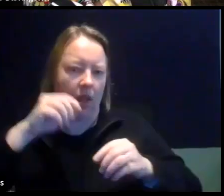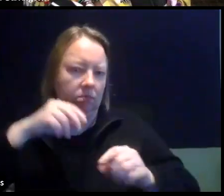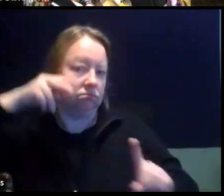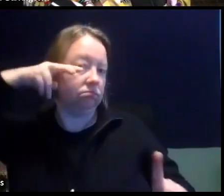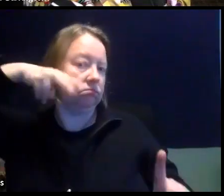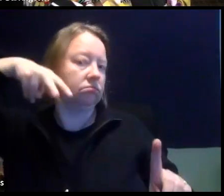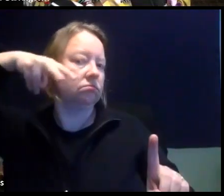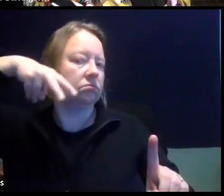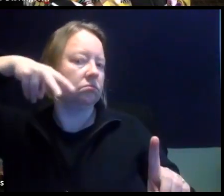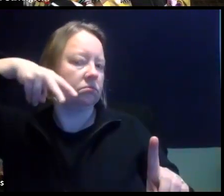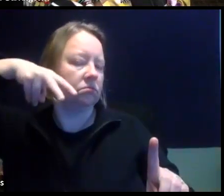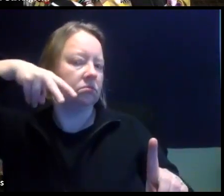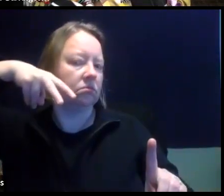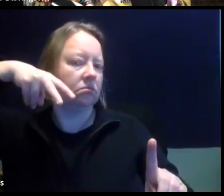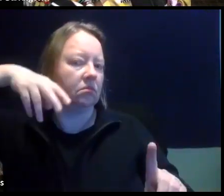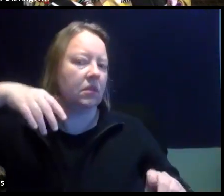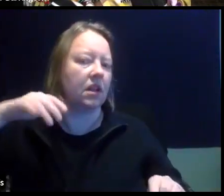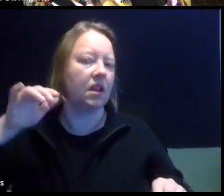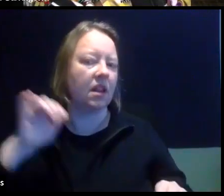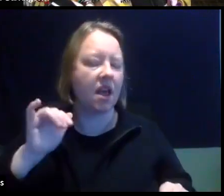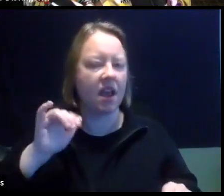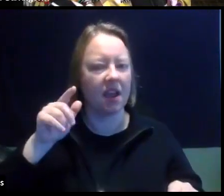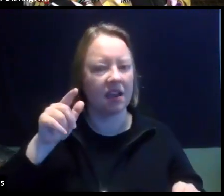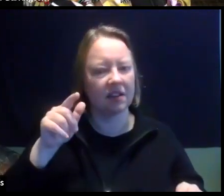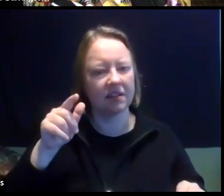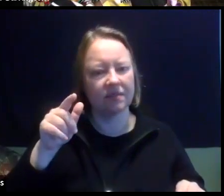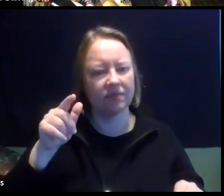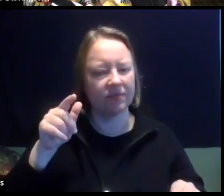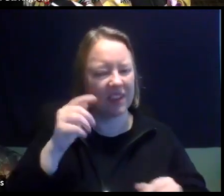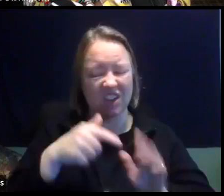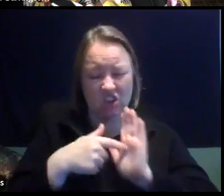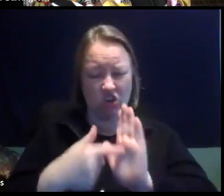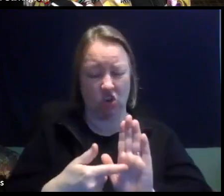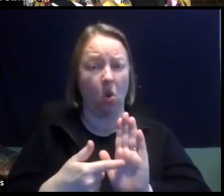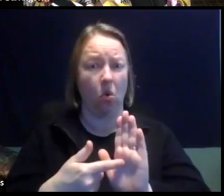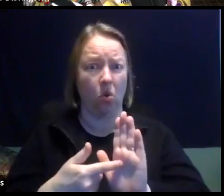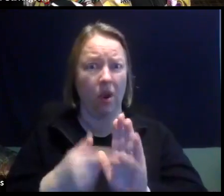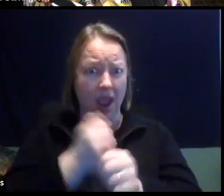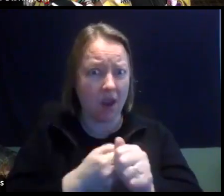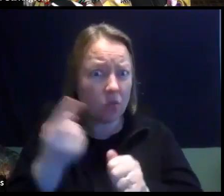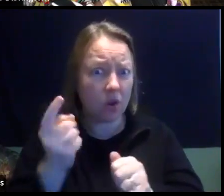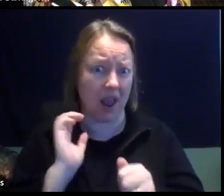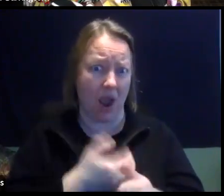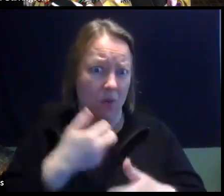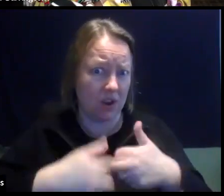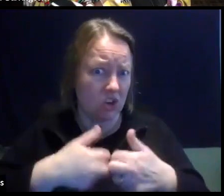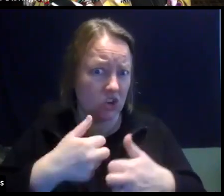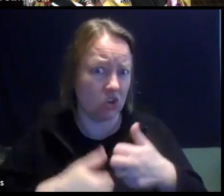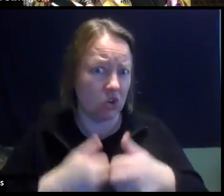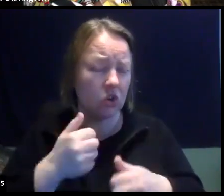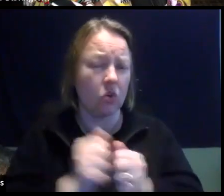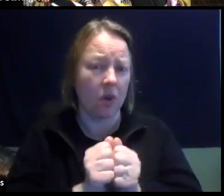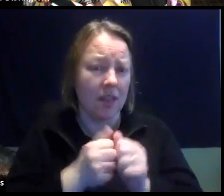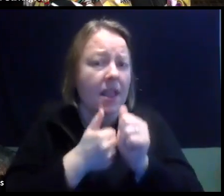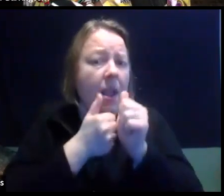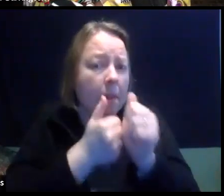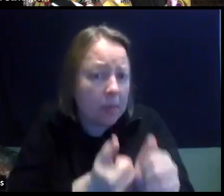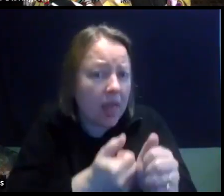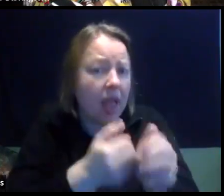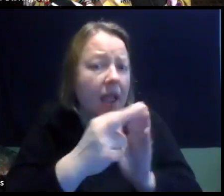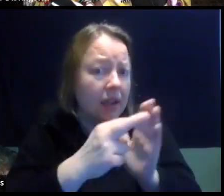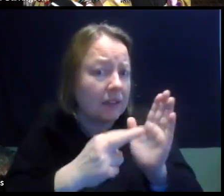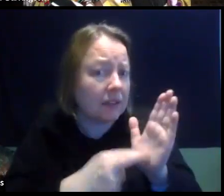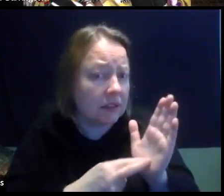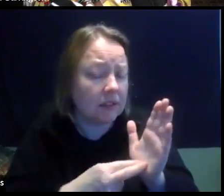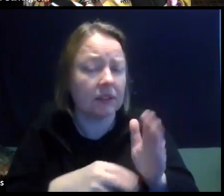on grand stage some of the issues that we have. Issues around compliance,